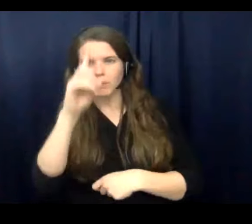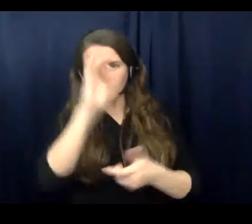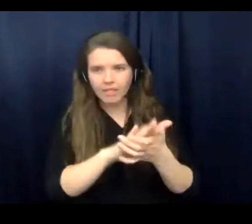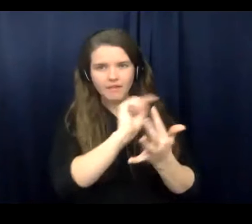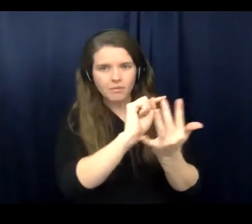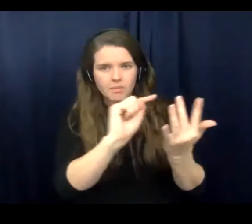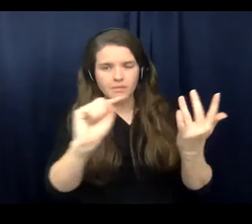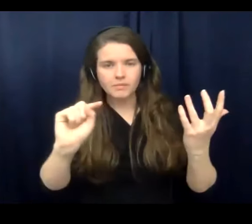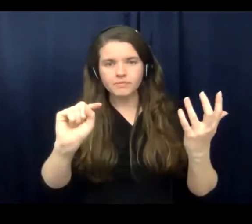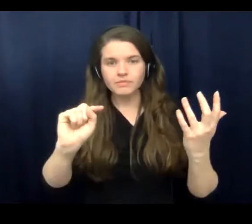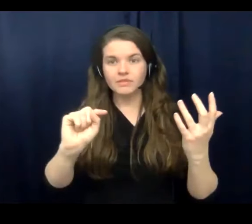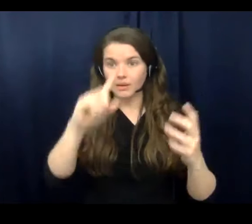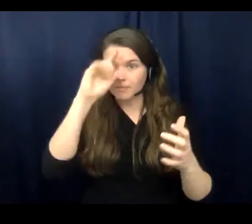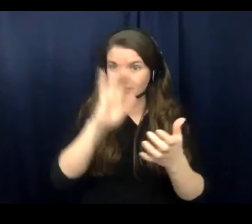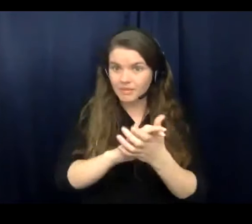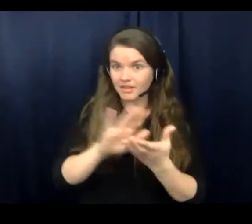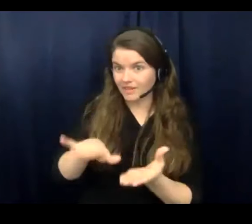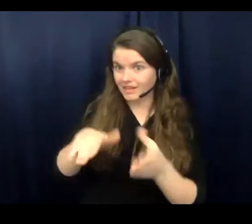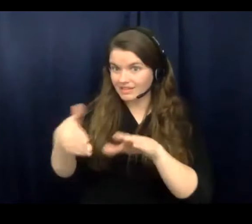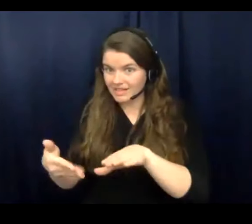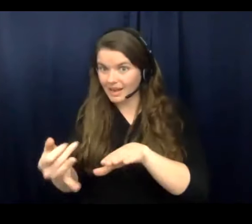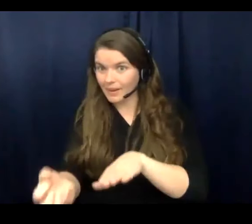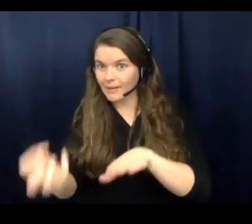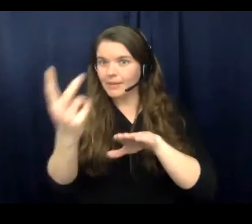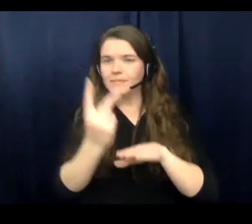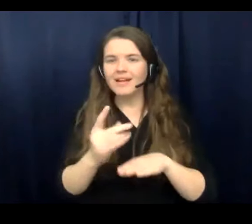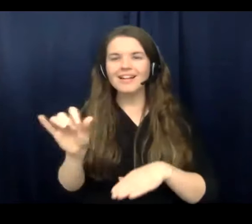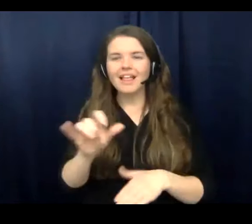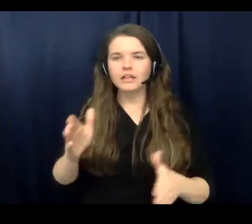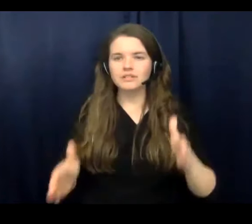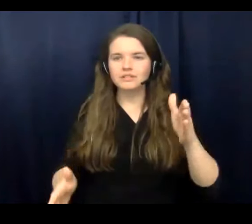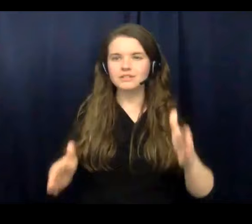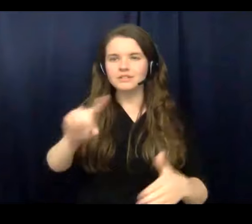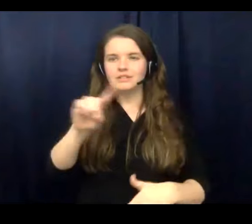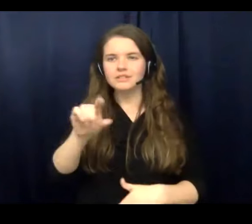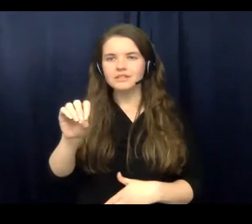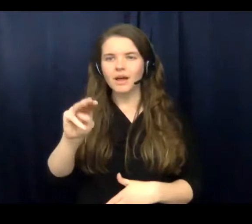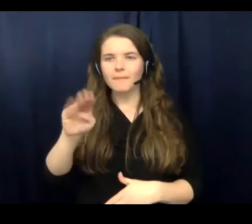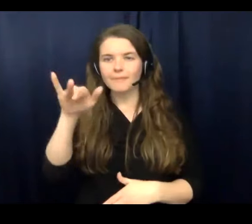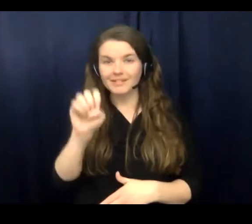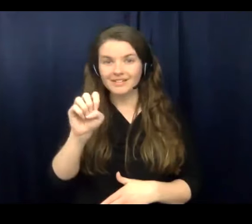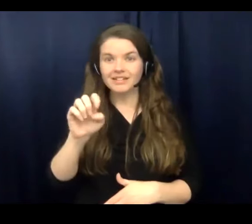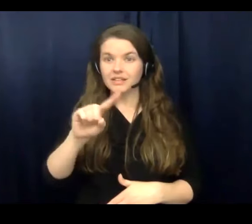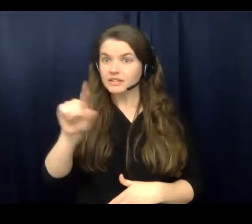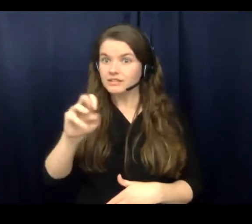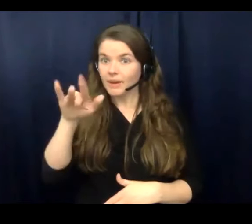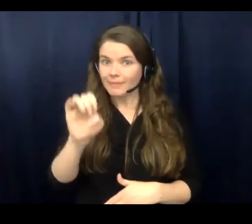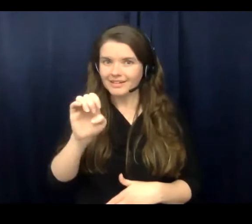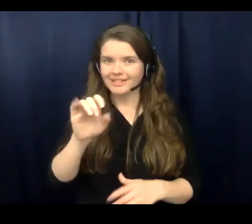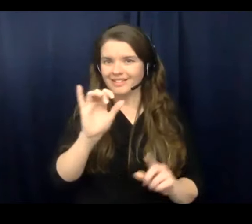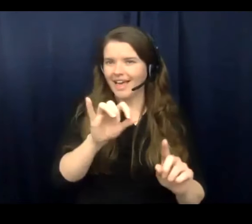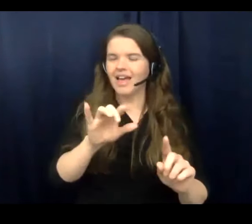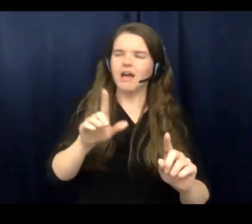existed. And they believed the dead could return, sort of like the zombie craze we have today. Those zombies, oh yeah, that's what it would be. But